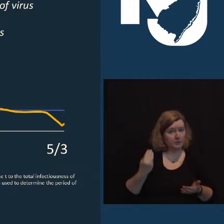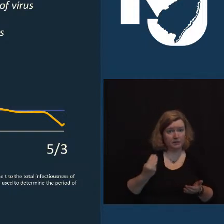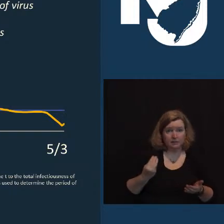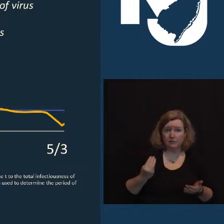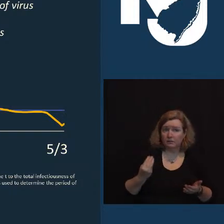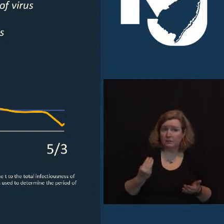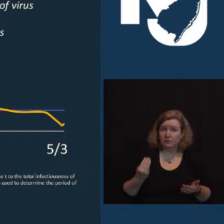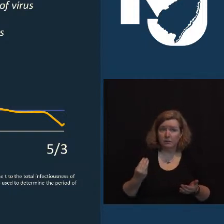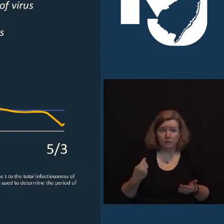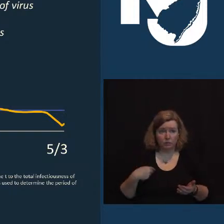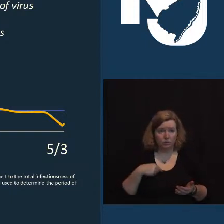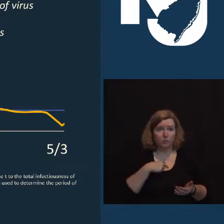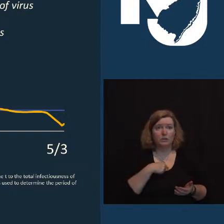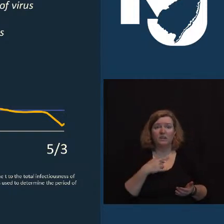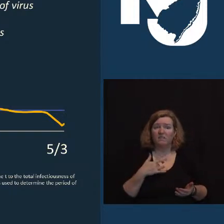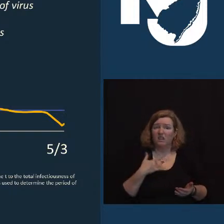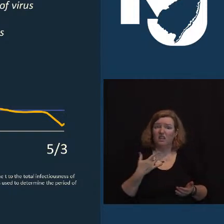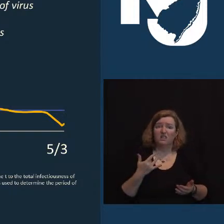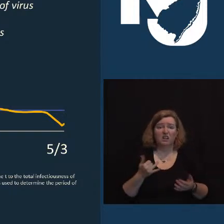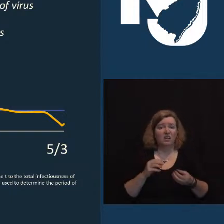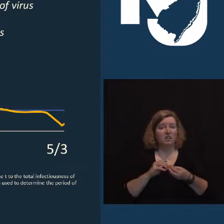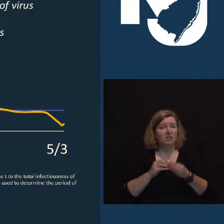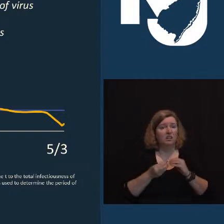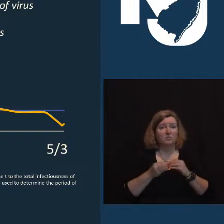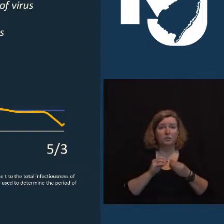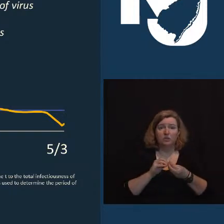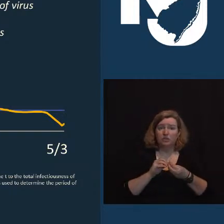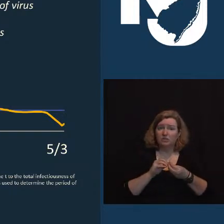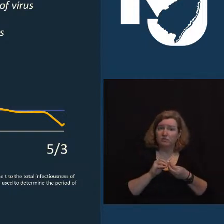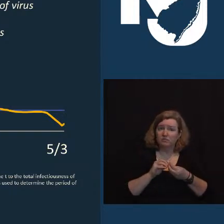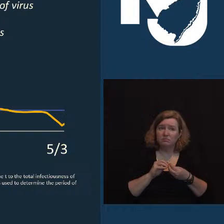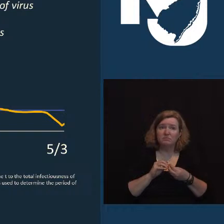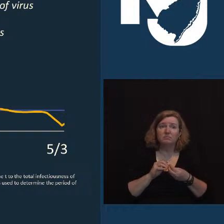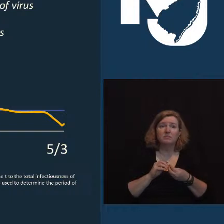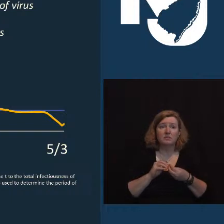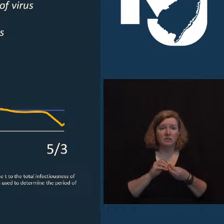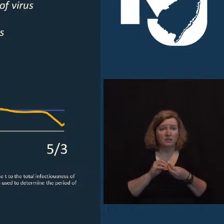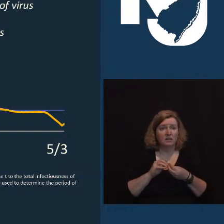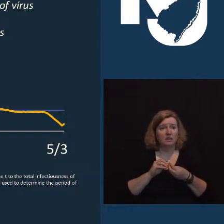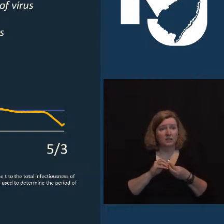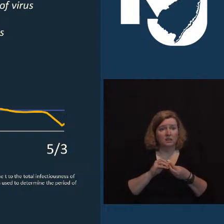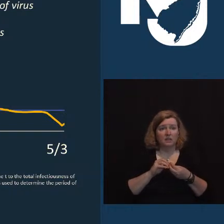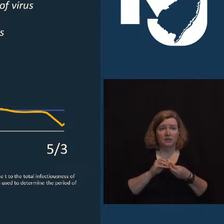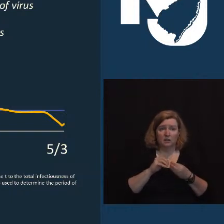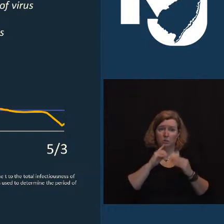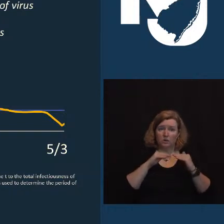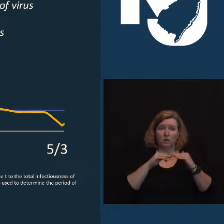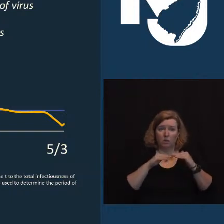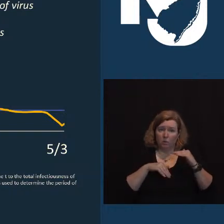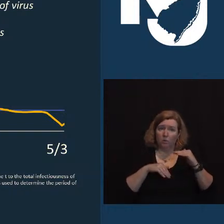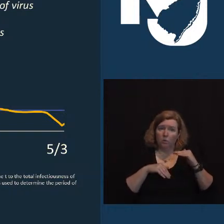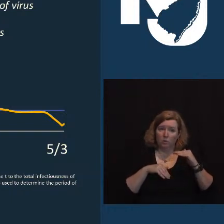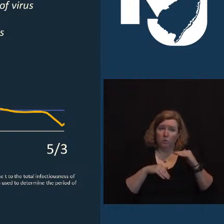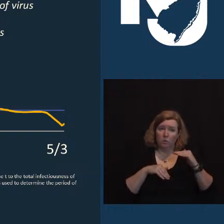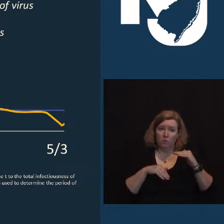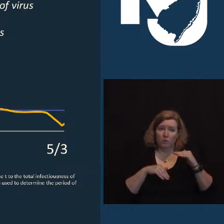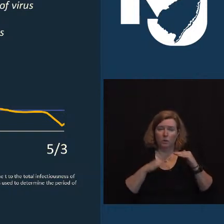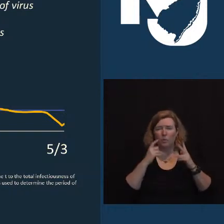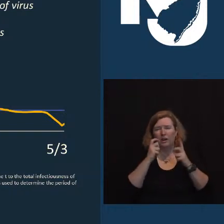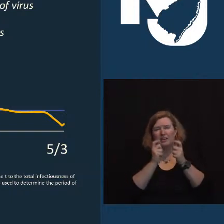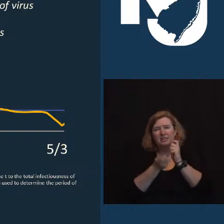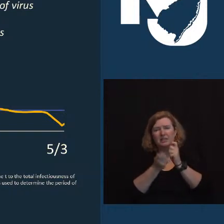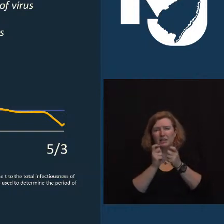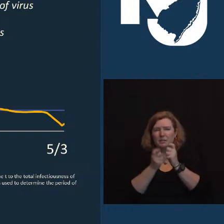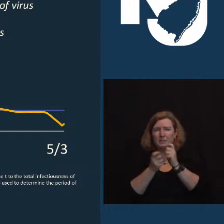is still lower than it in fact is because of the adjustment of the 10,000 cases